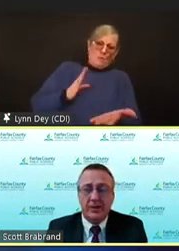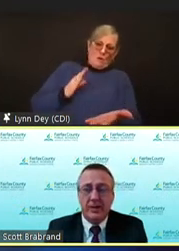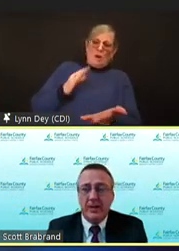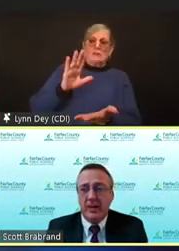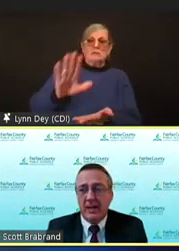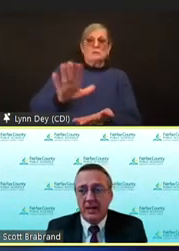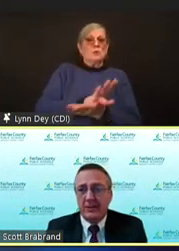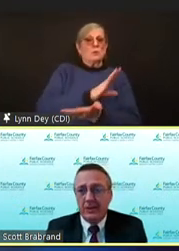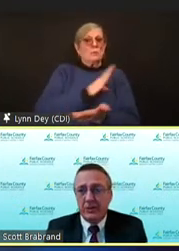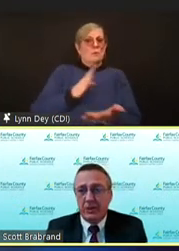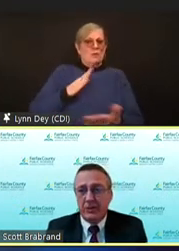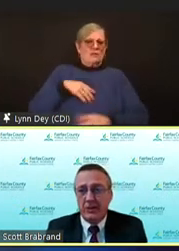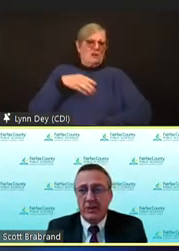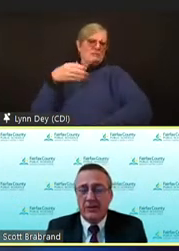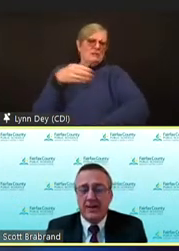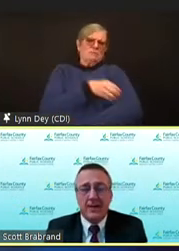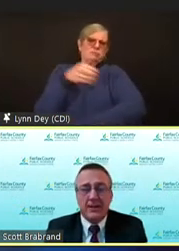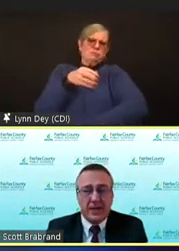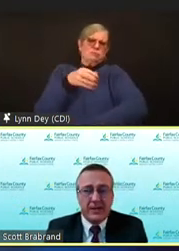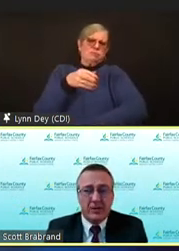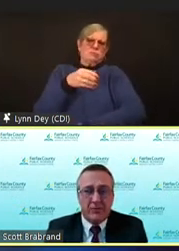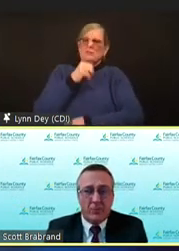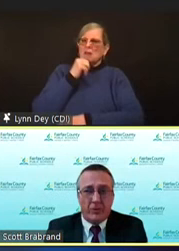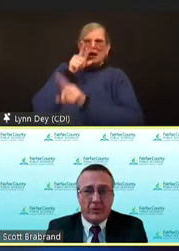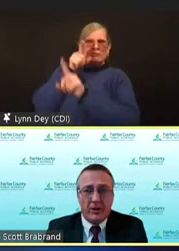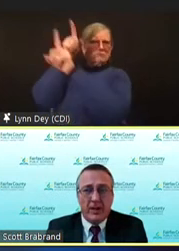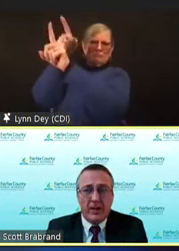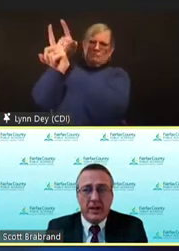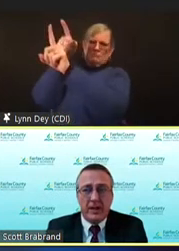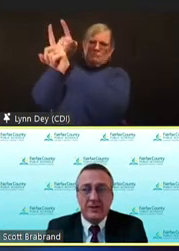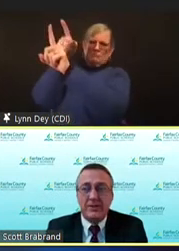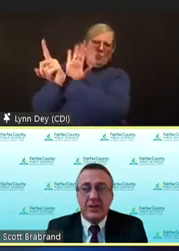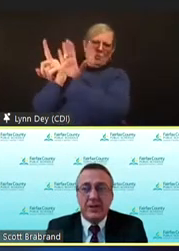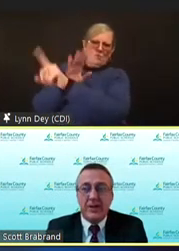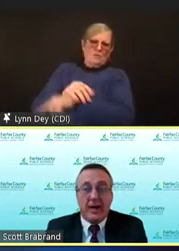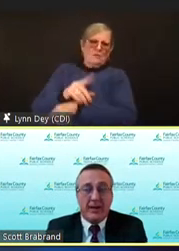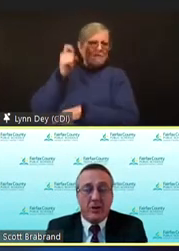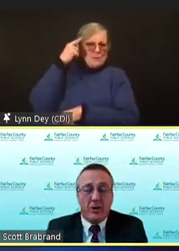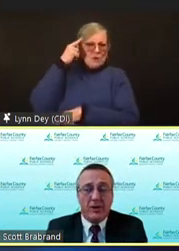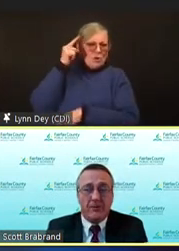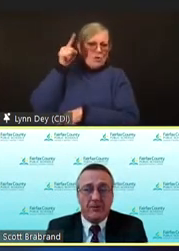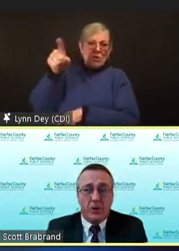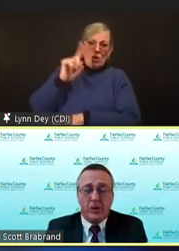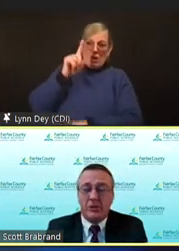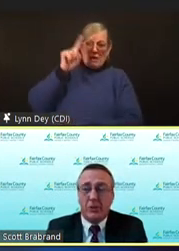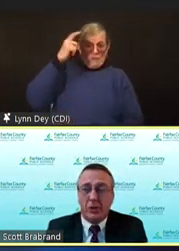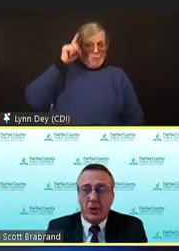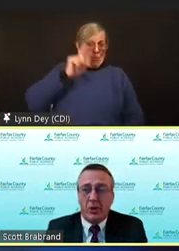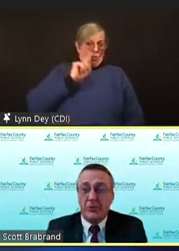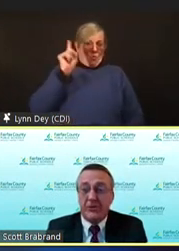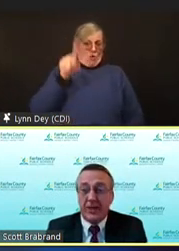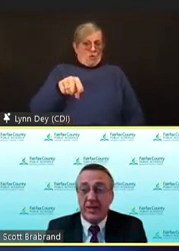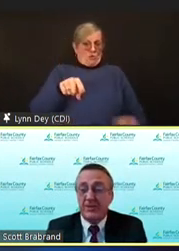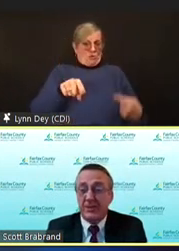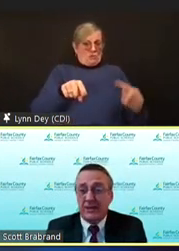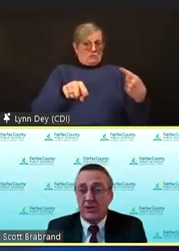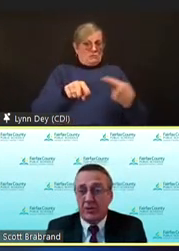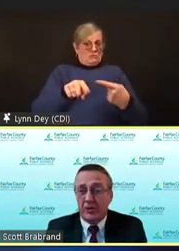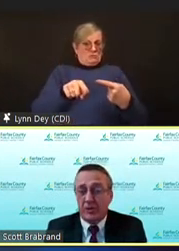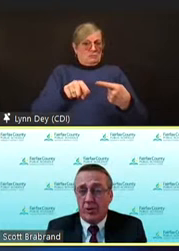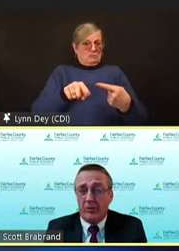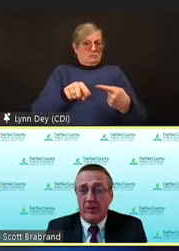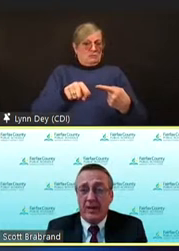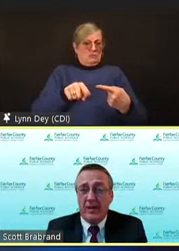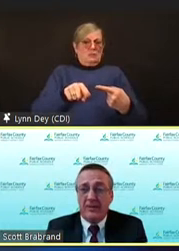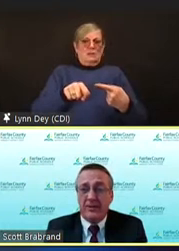else. In addition, the executive order is in the hierarchy of laws below state